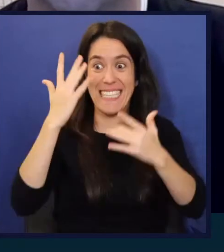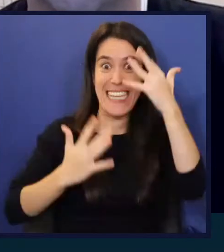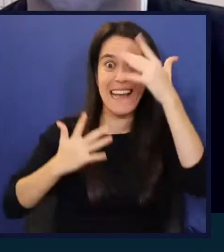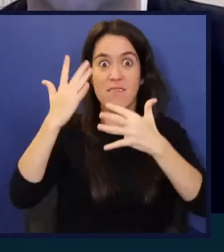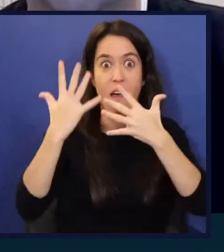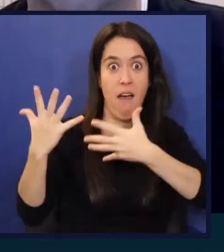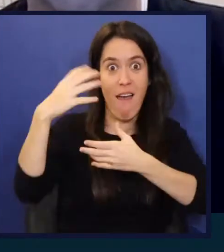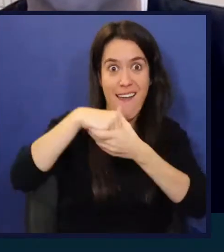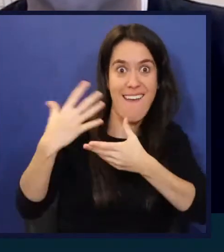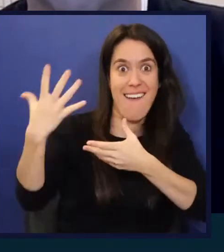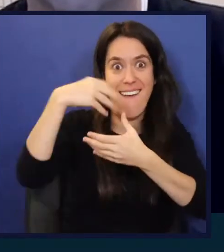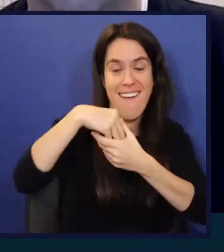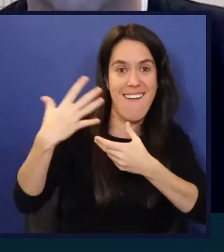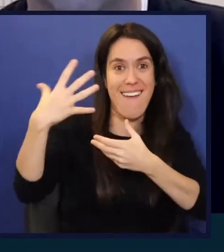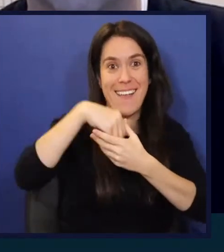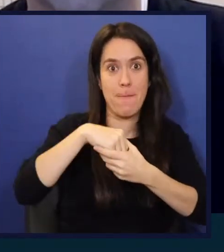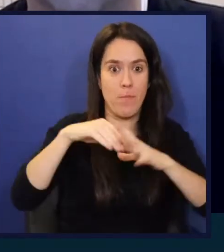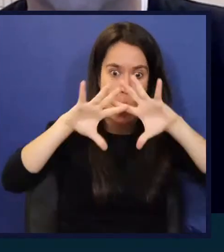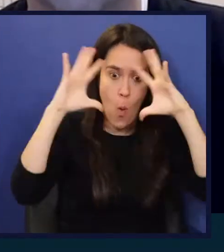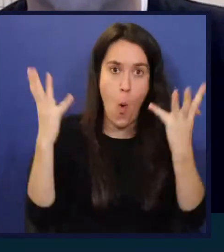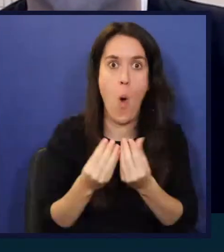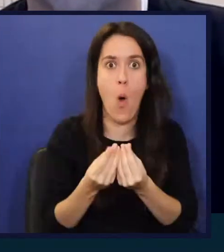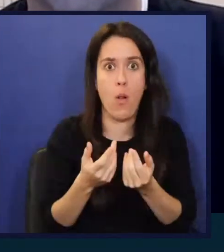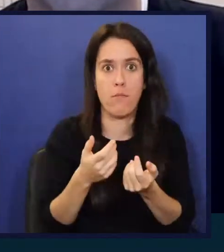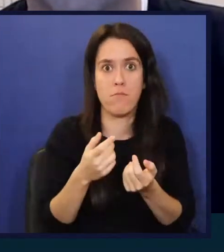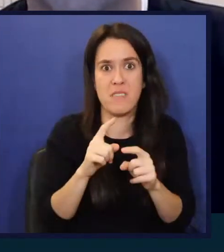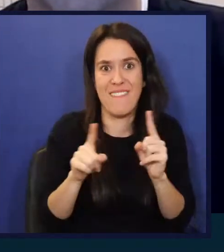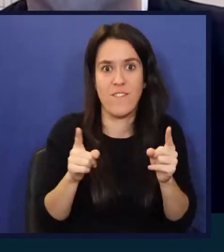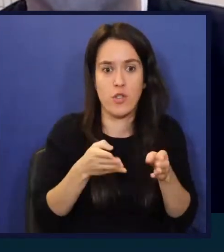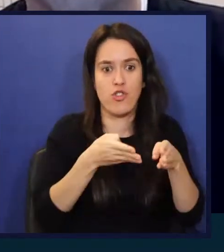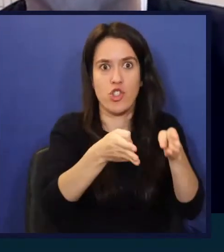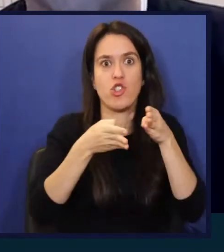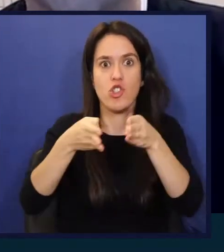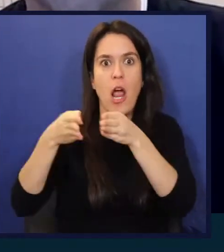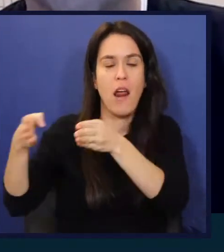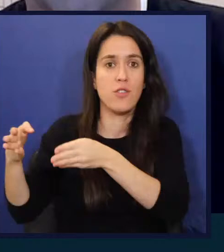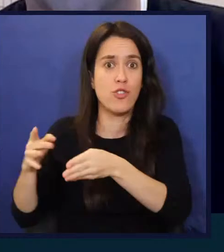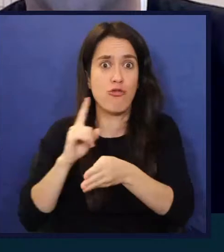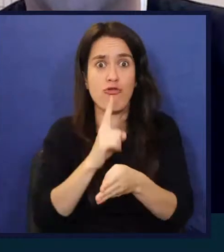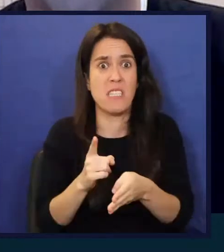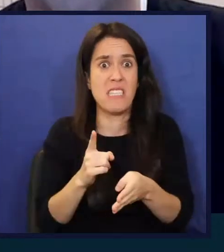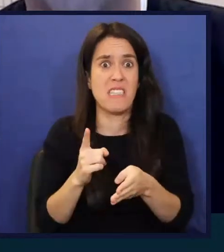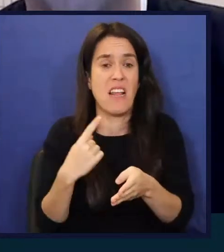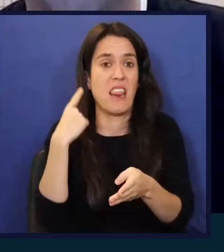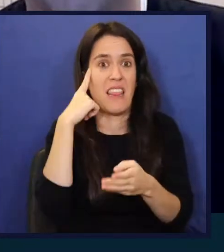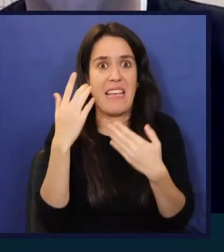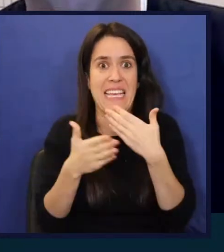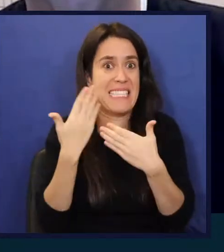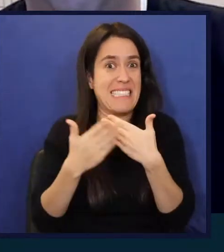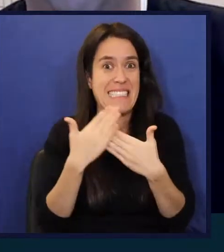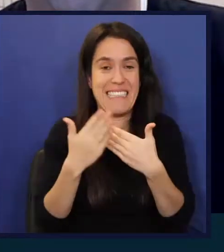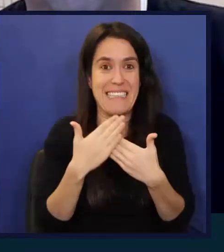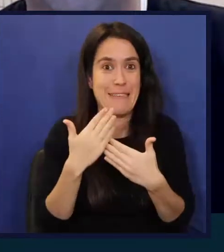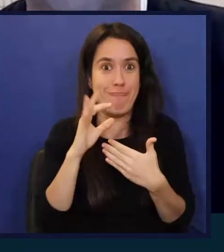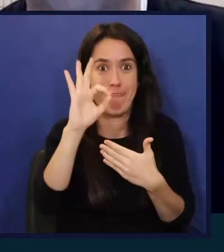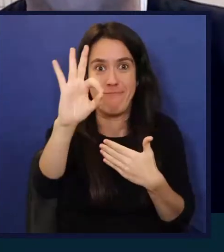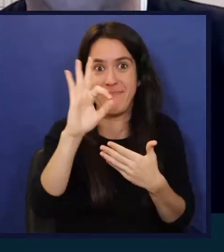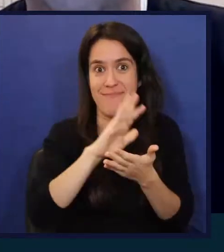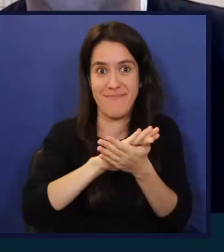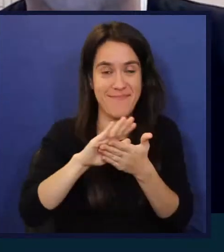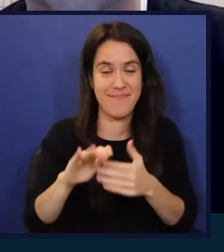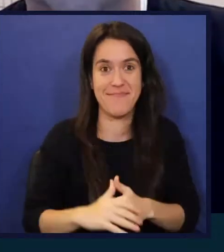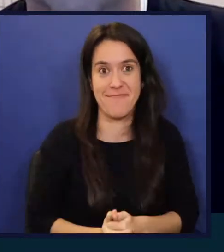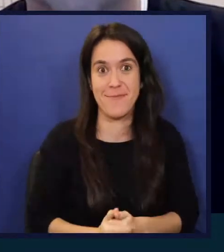into all of your channels, basically. So that's a really, really easy one to start